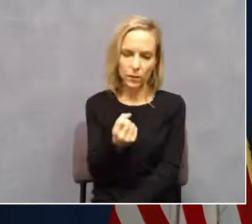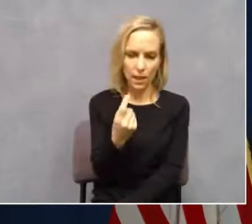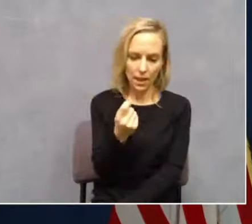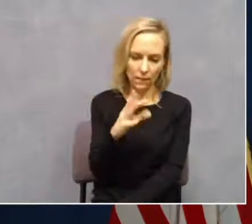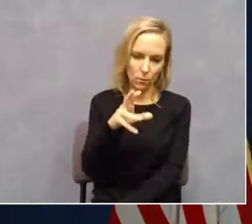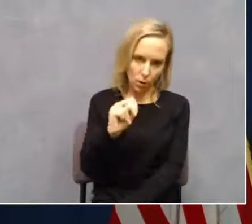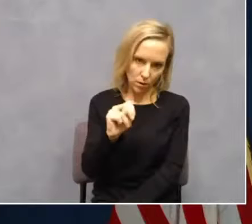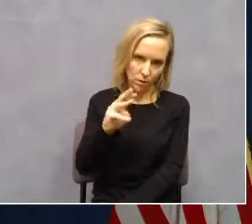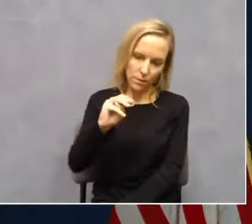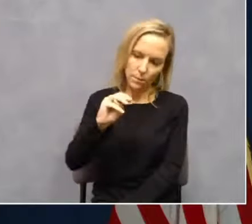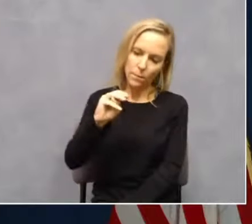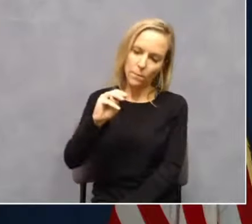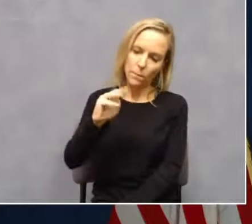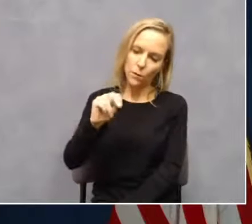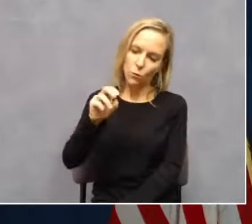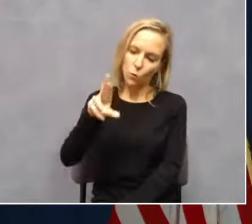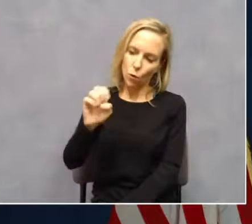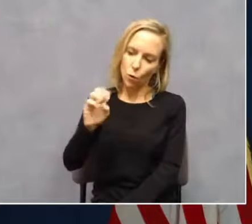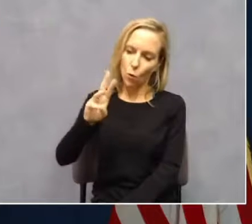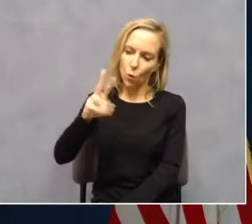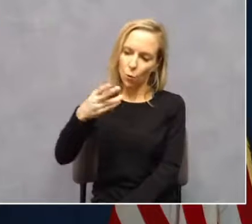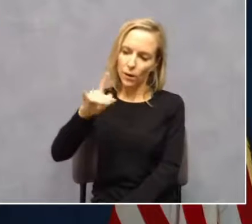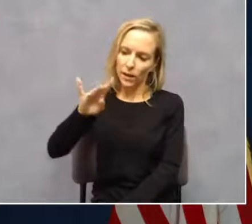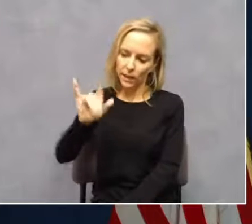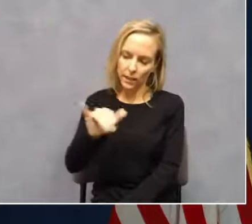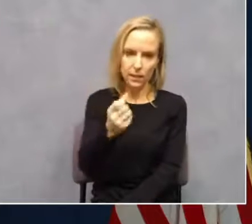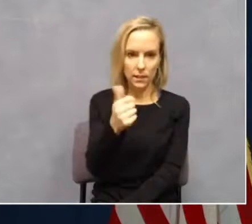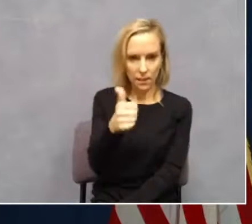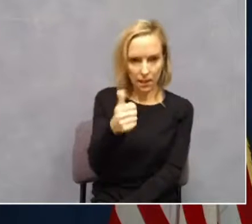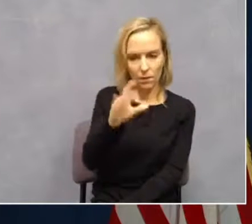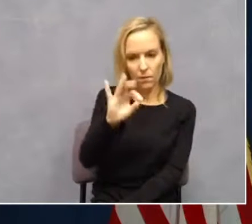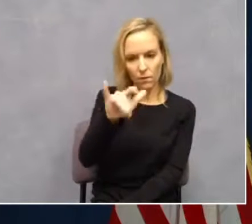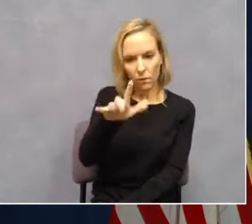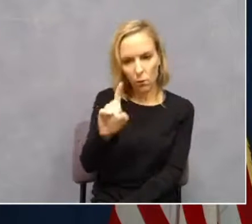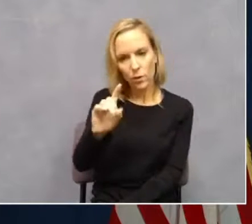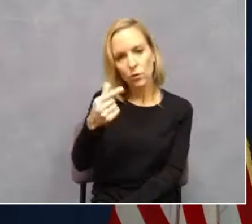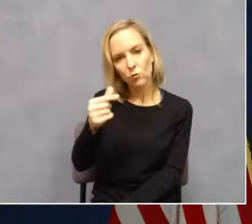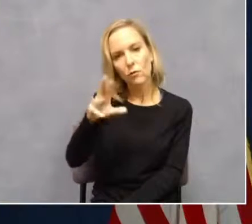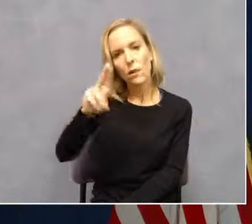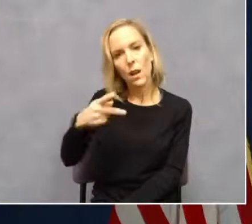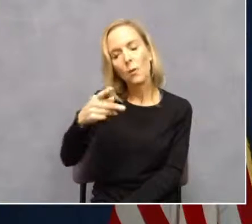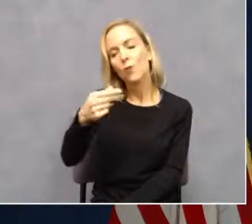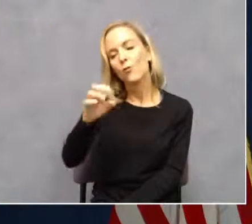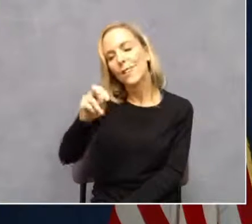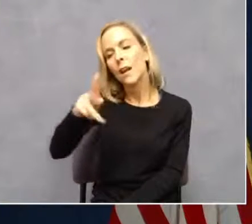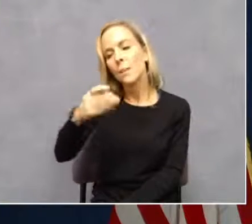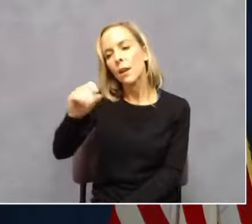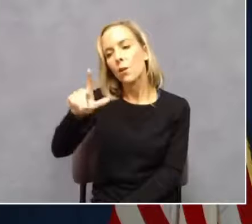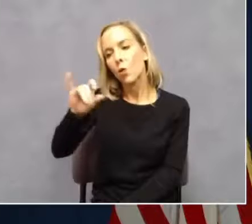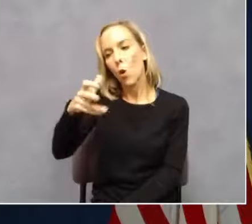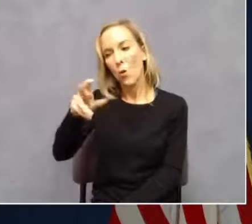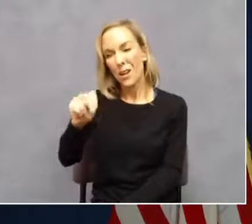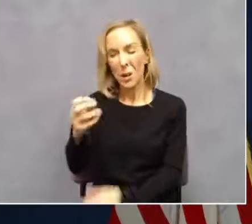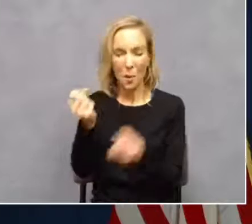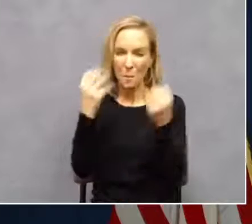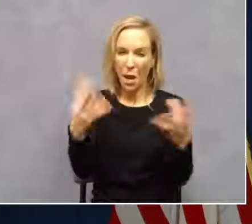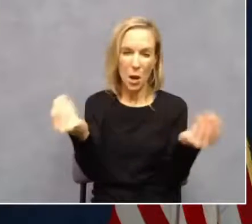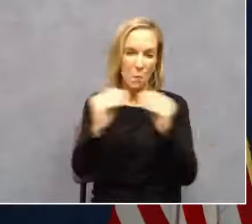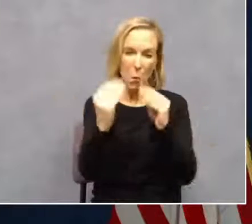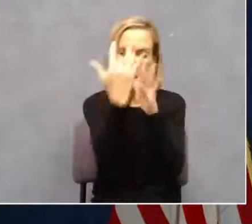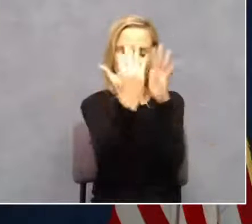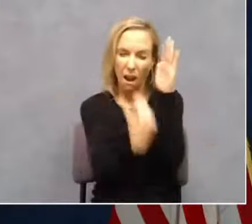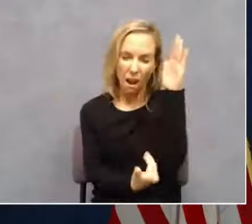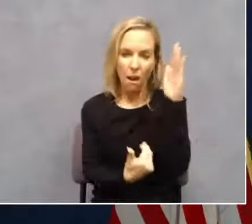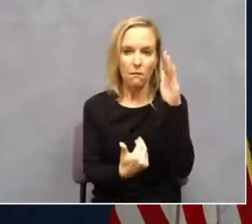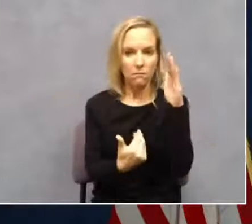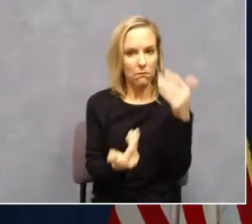Monroe, Whitley. 10 in Floyd, Greenup, and Logan. And there's a lot more counties that have cases.